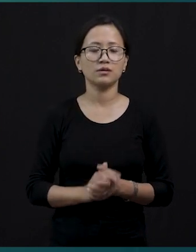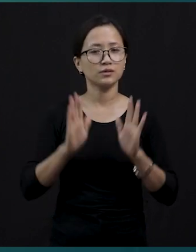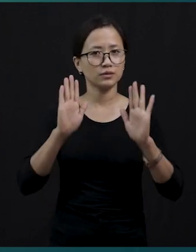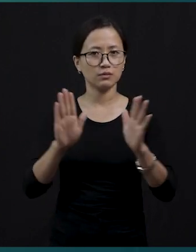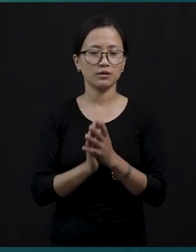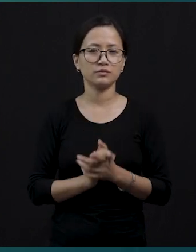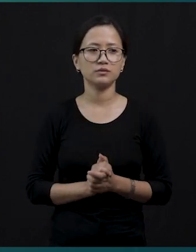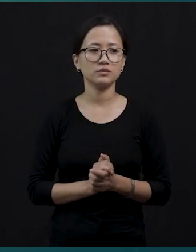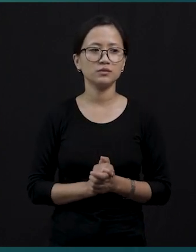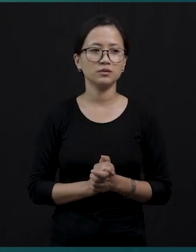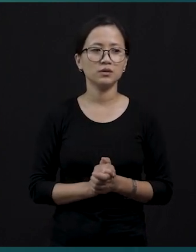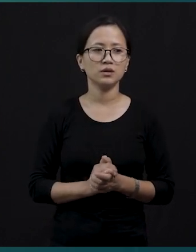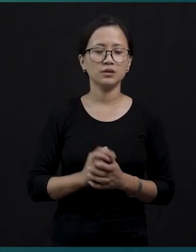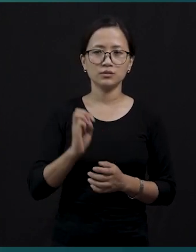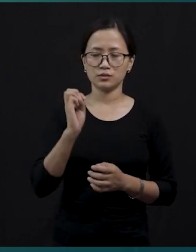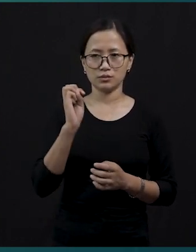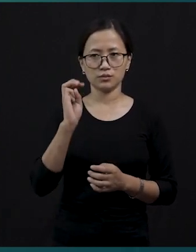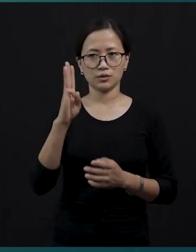you have is, it is